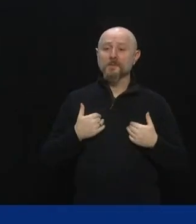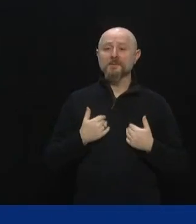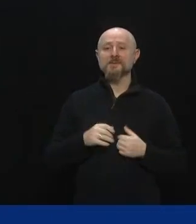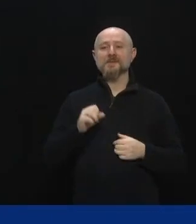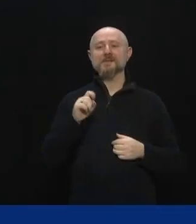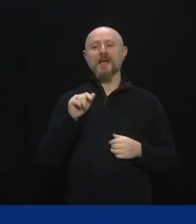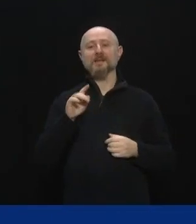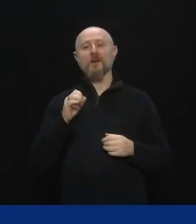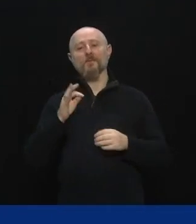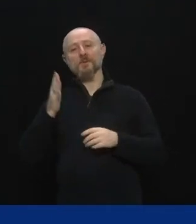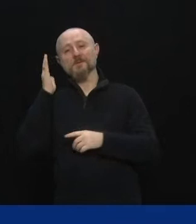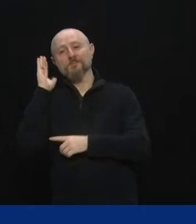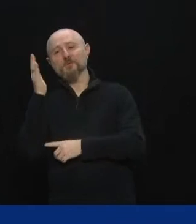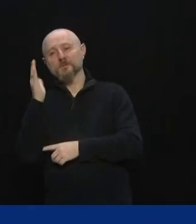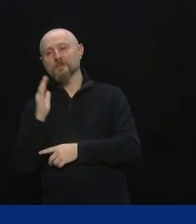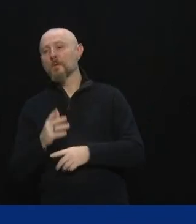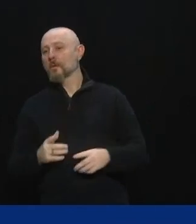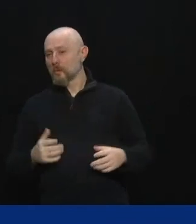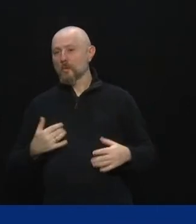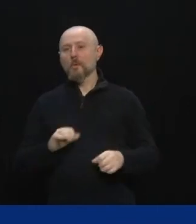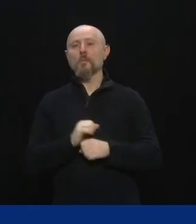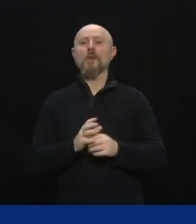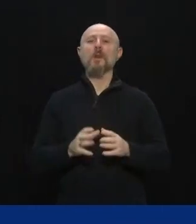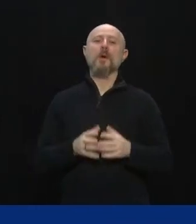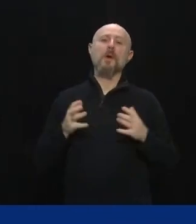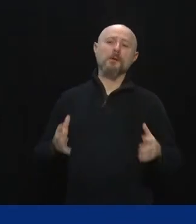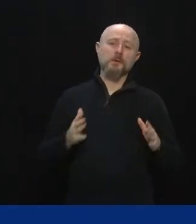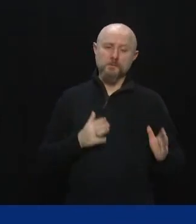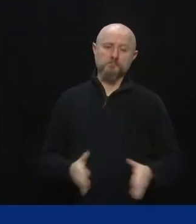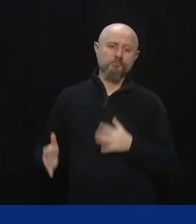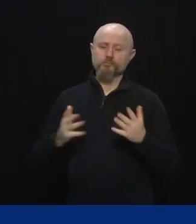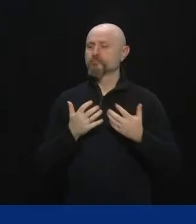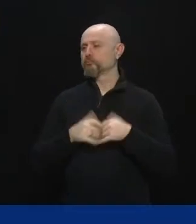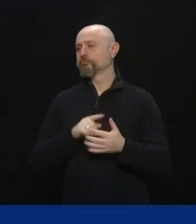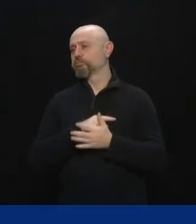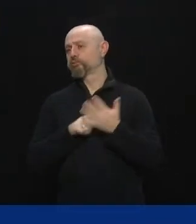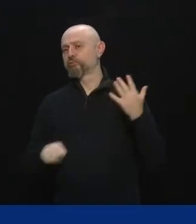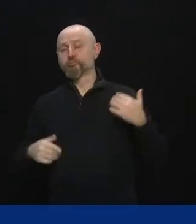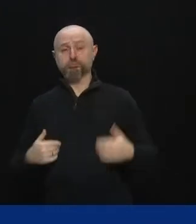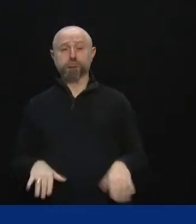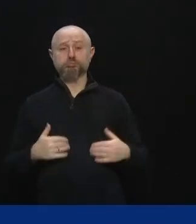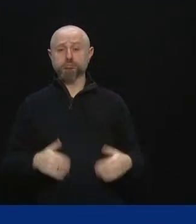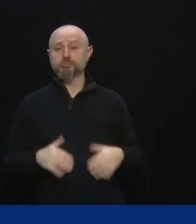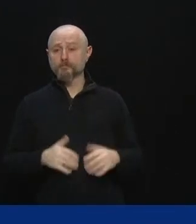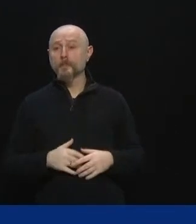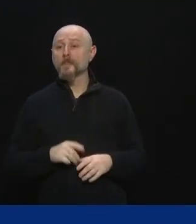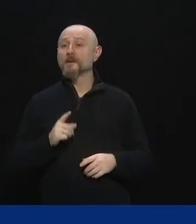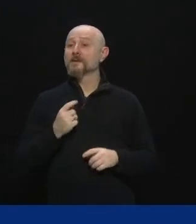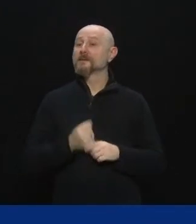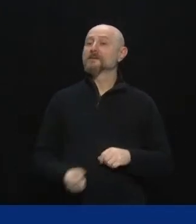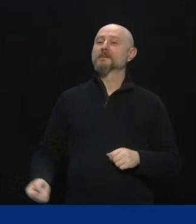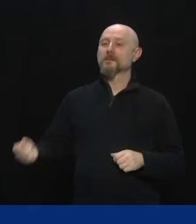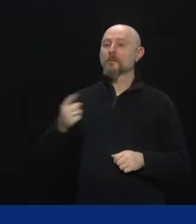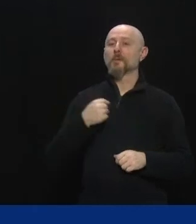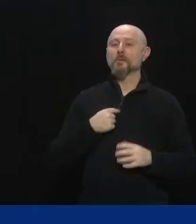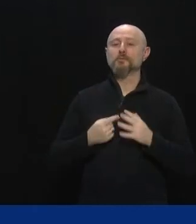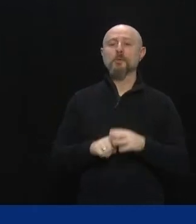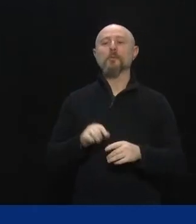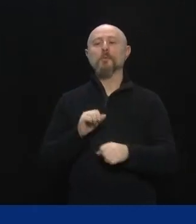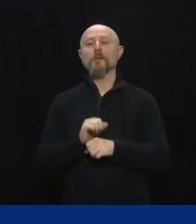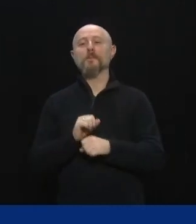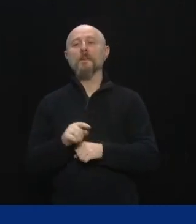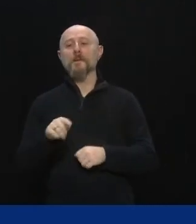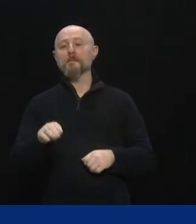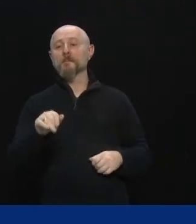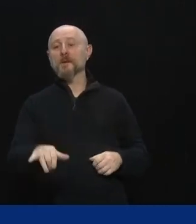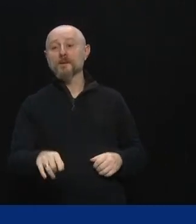put their heart and soul in a lot of long nights. We did something in a very compacted time frame. Next year, we're going to start working on it in May, so we don't have those long